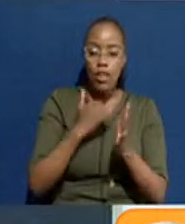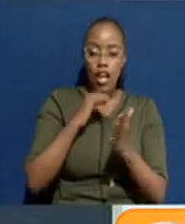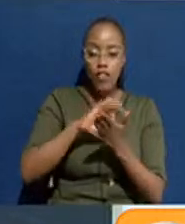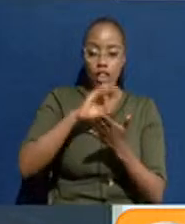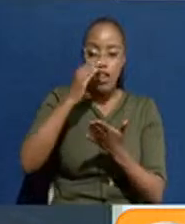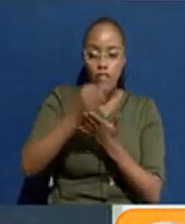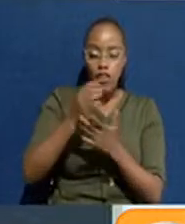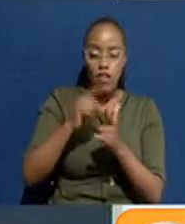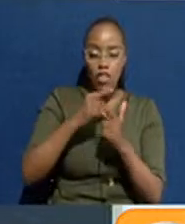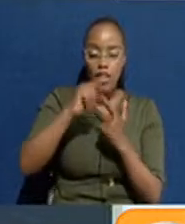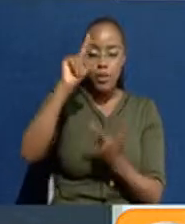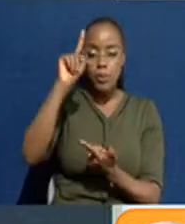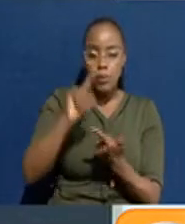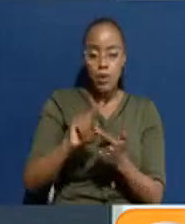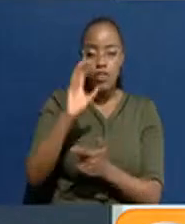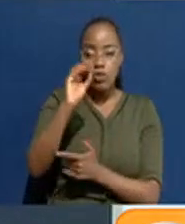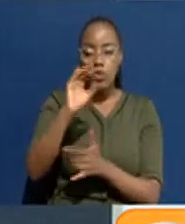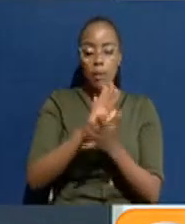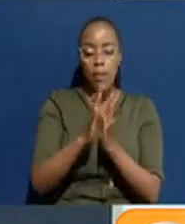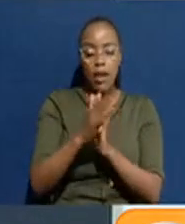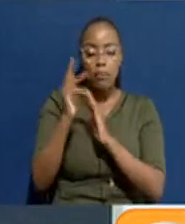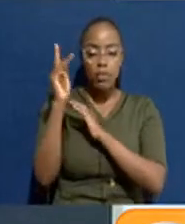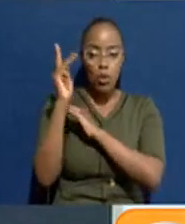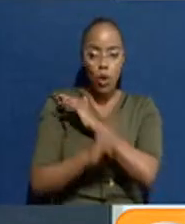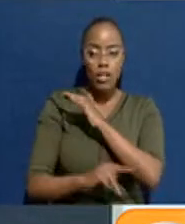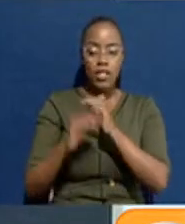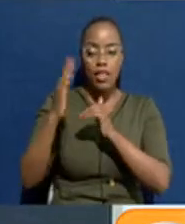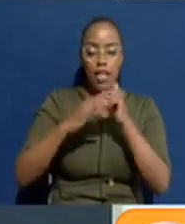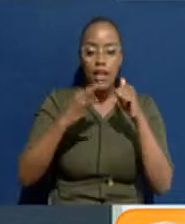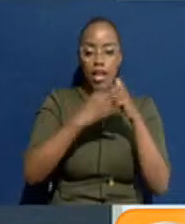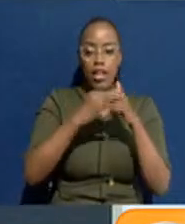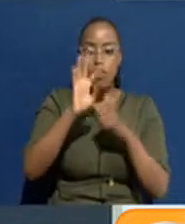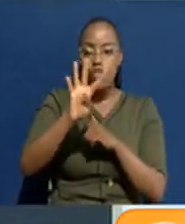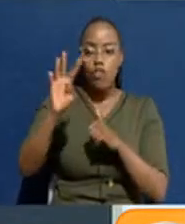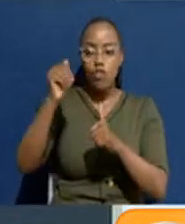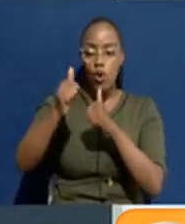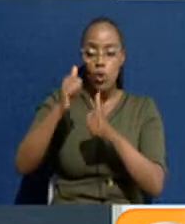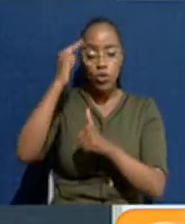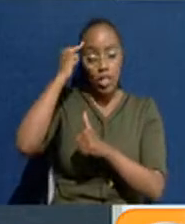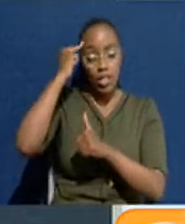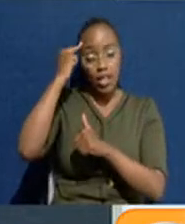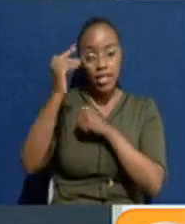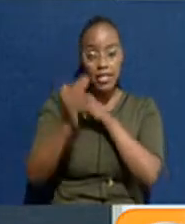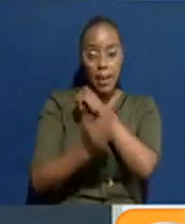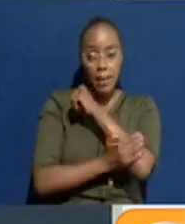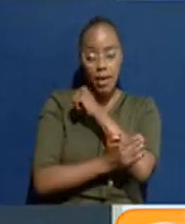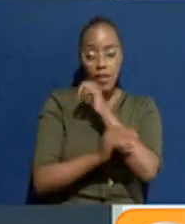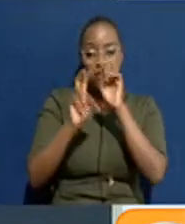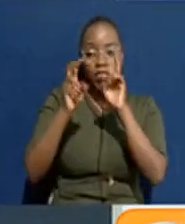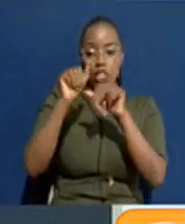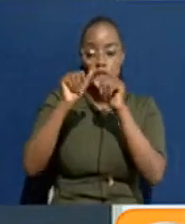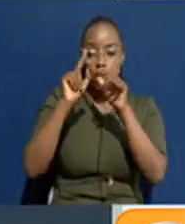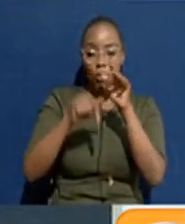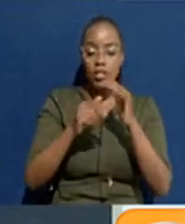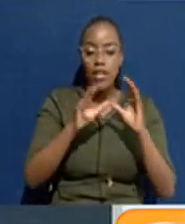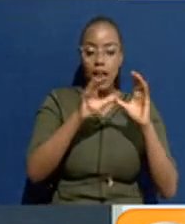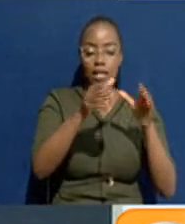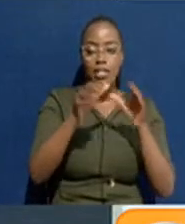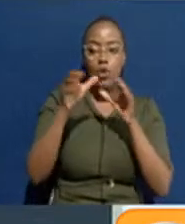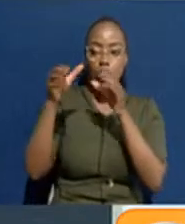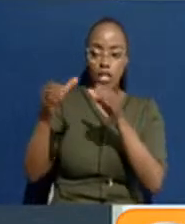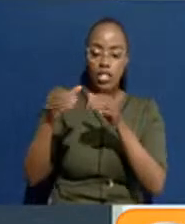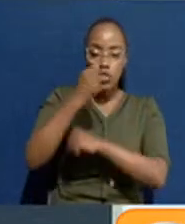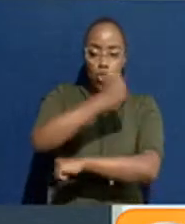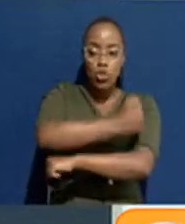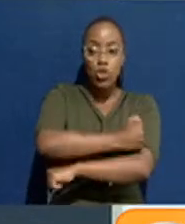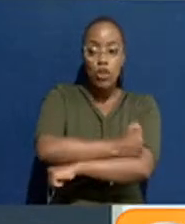is reduced to zero. It becomes worse than the 844 that we think is bad. Yeah. The issue of categorization of